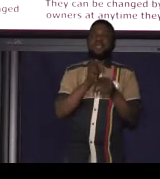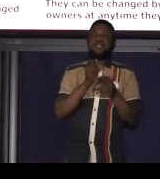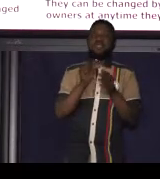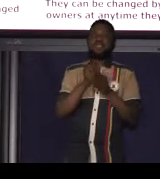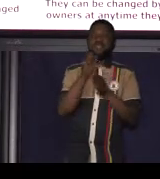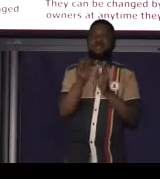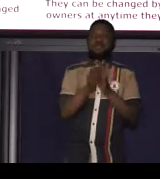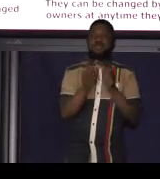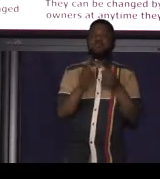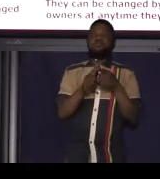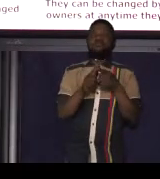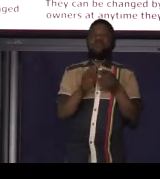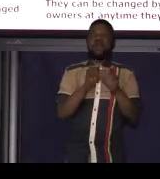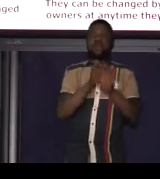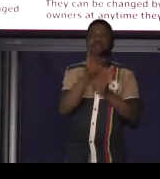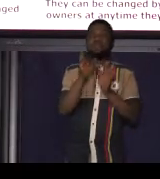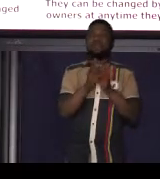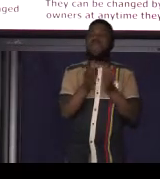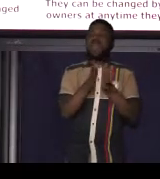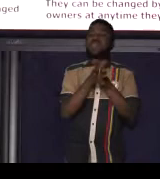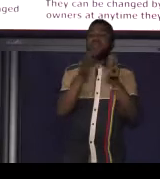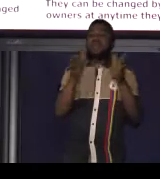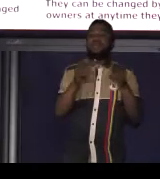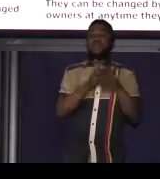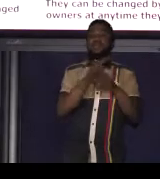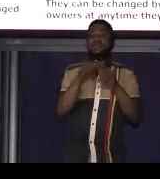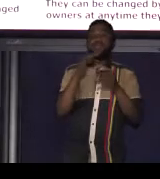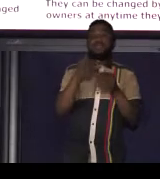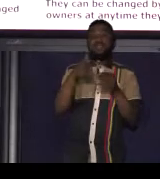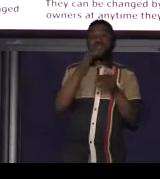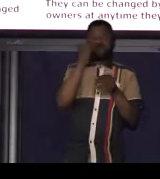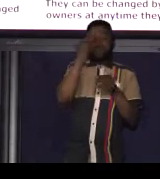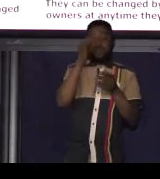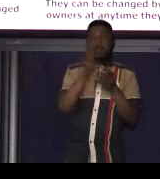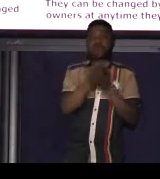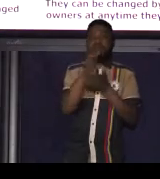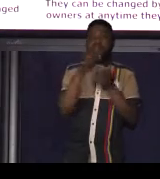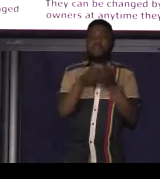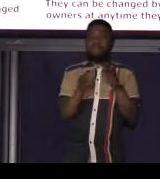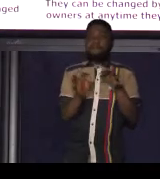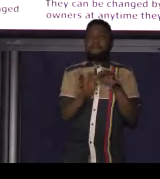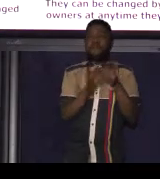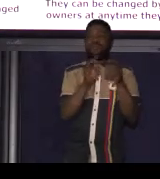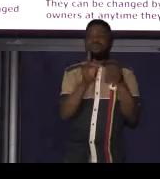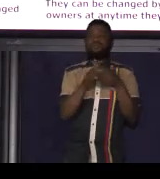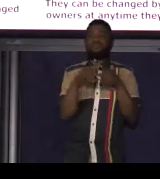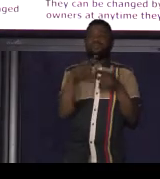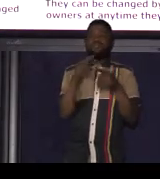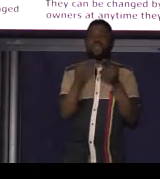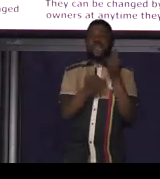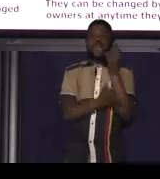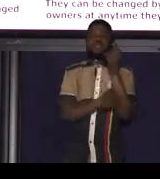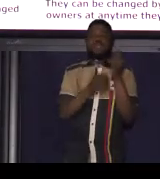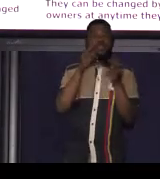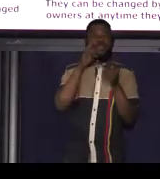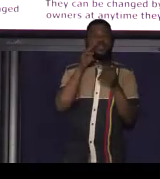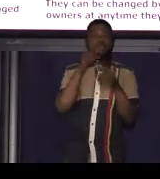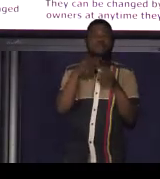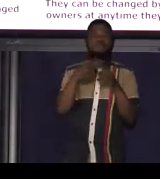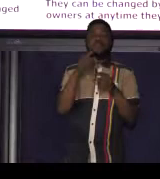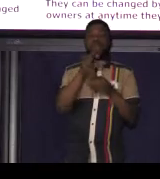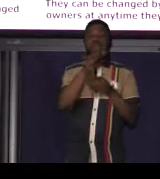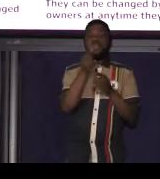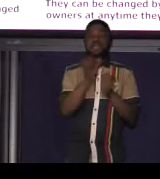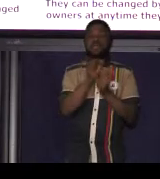here, national symbol, they are used to identify the entire nation and the people. They will know that this belongs to the country